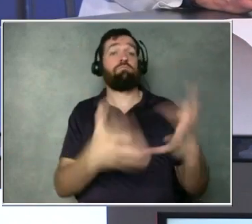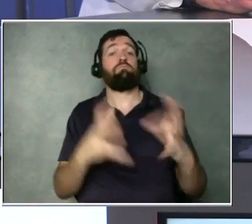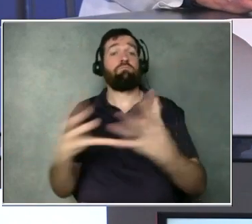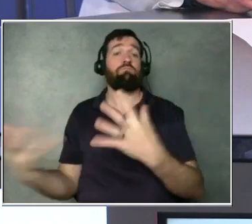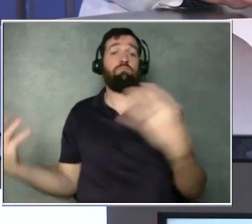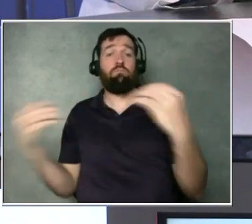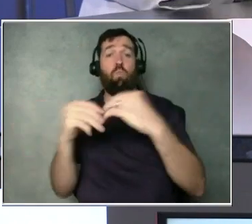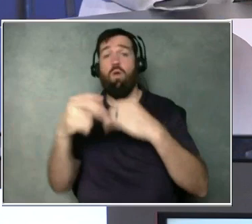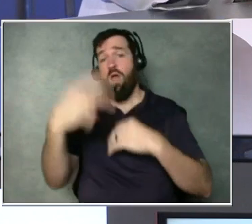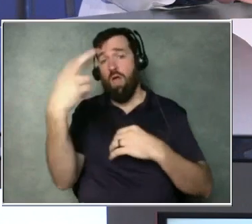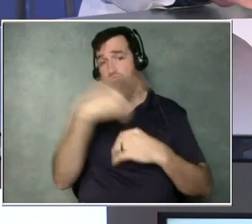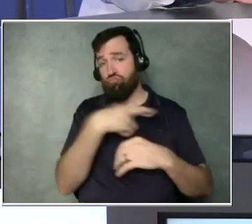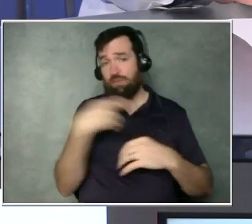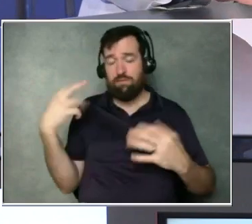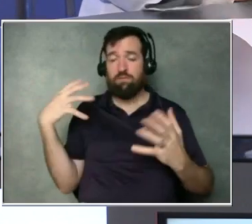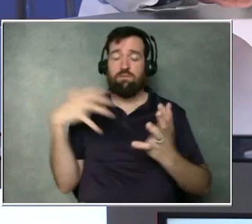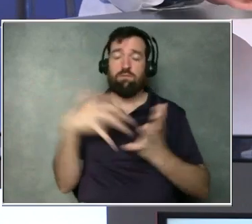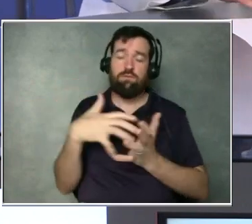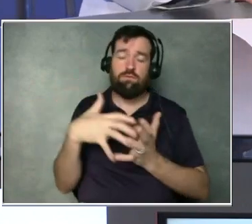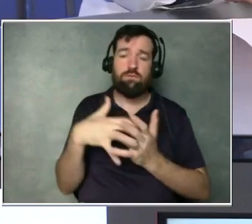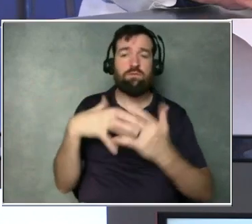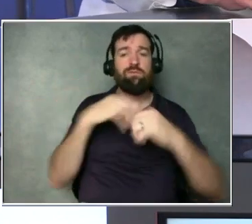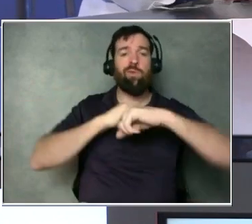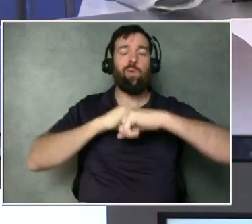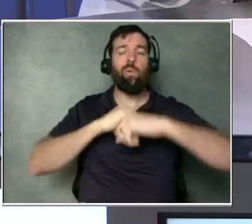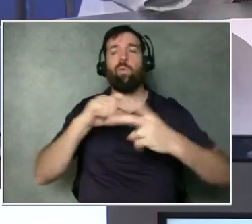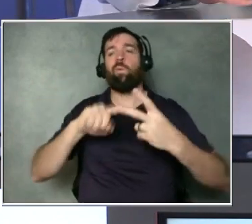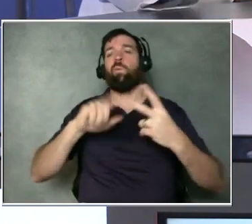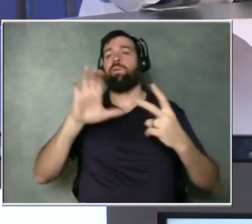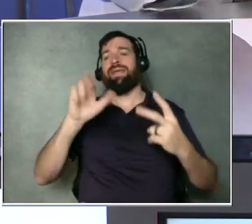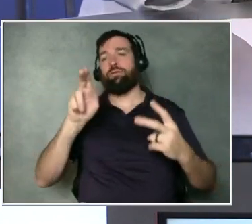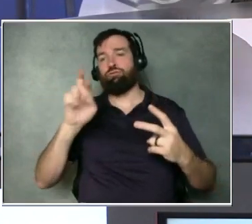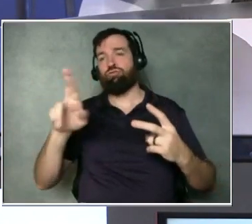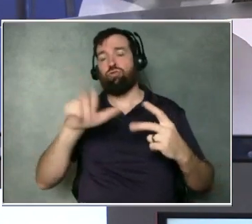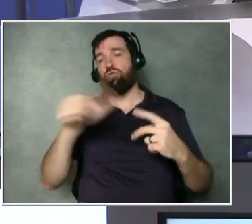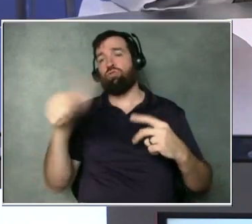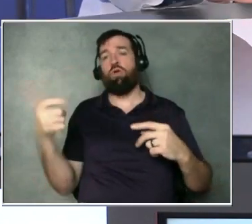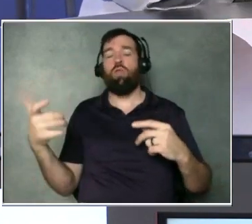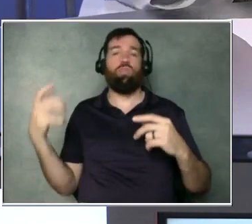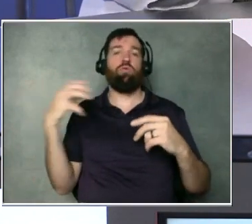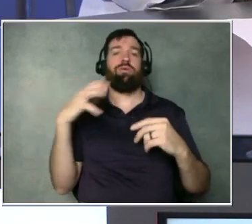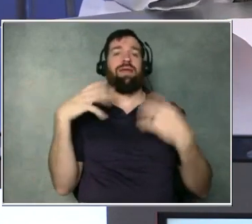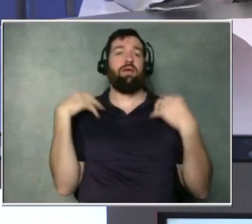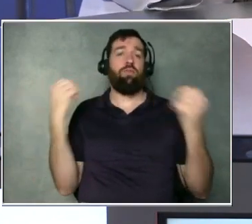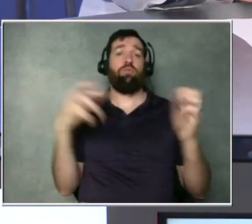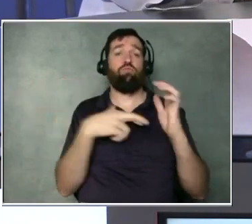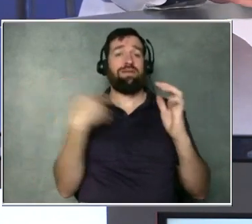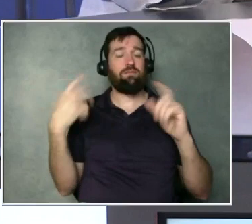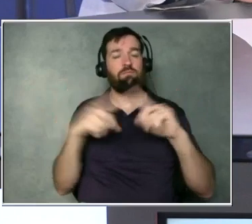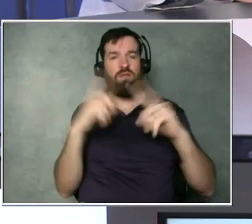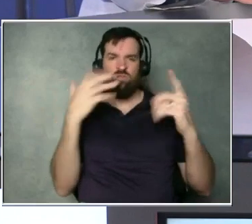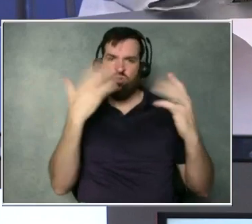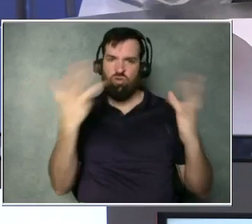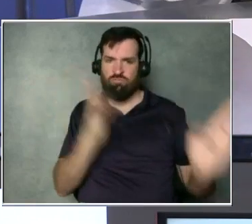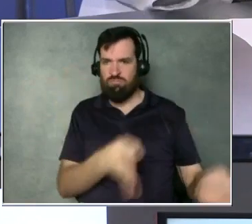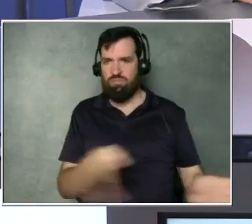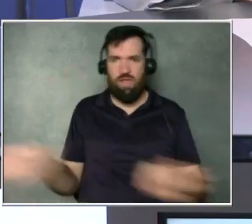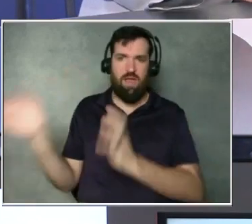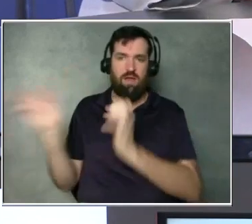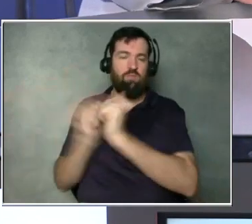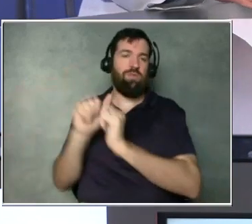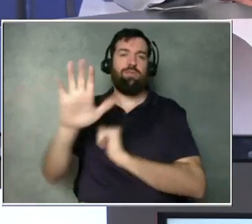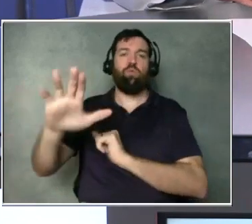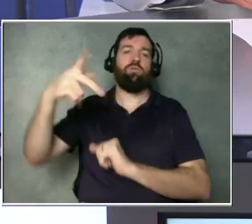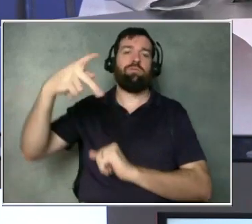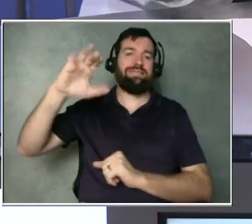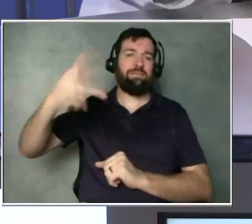who are immune suppressed, those with cancer, those with other comorbidities. It's always good to have a plan with your primary doctor, what to